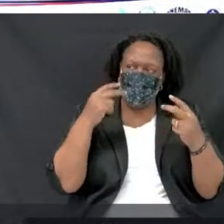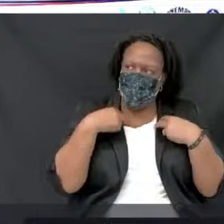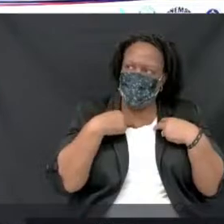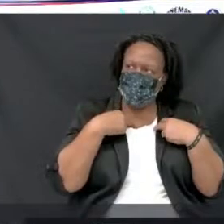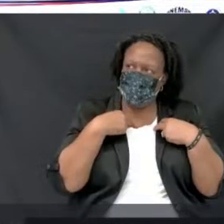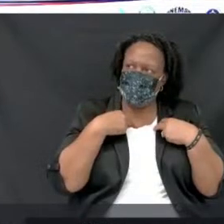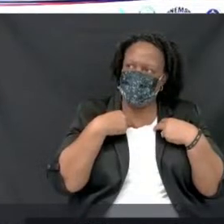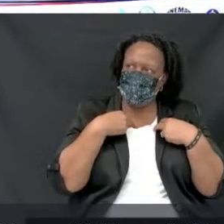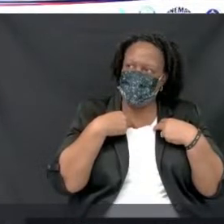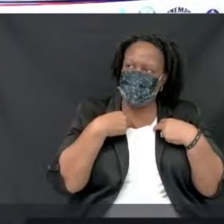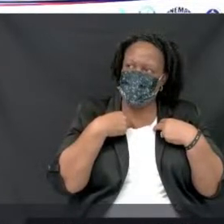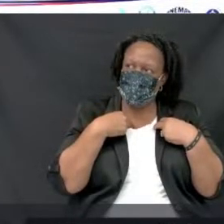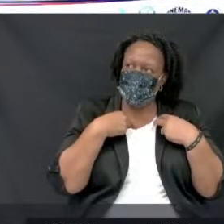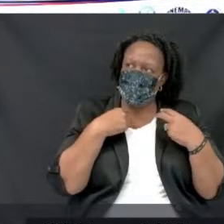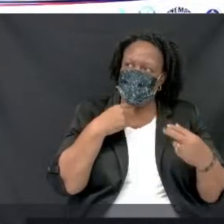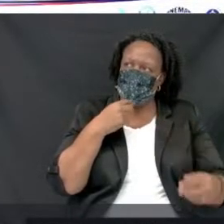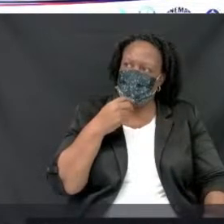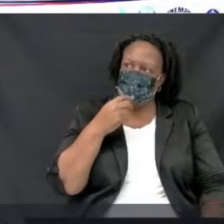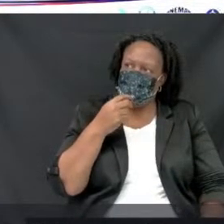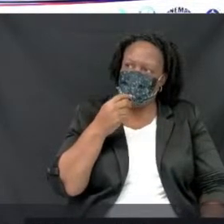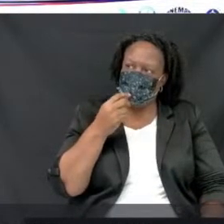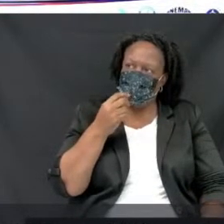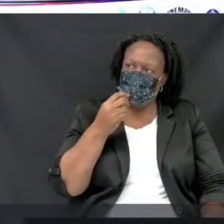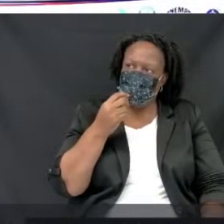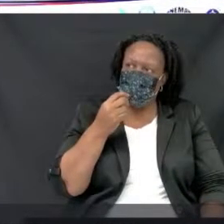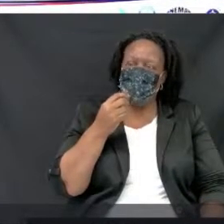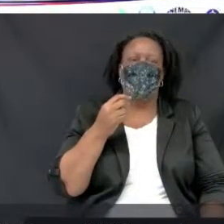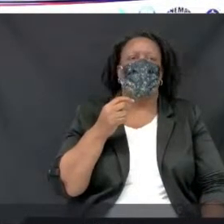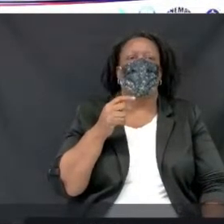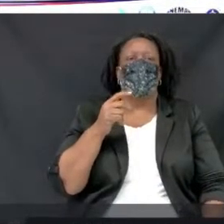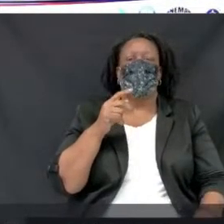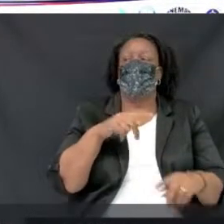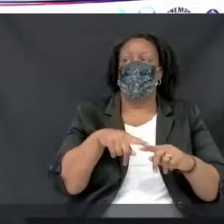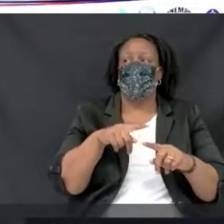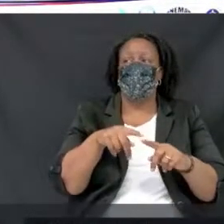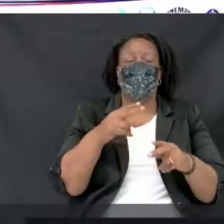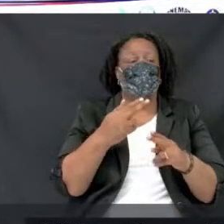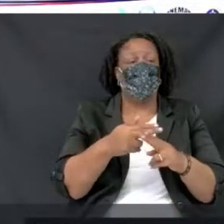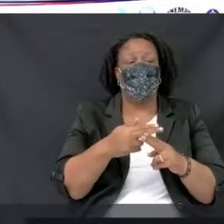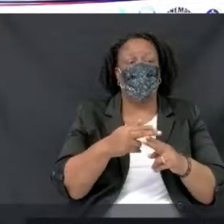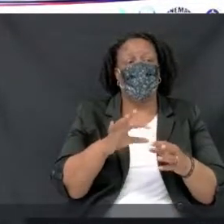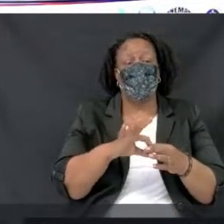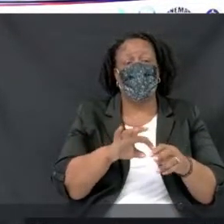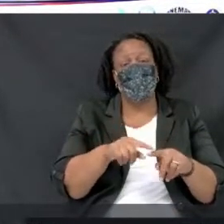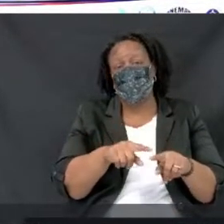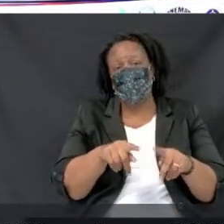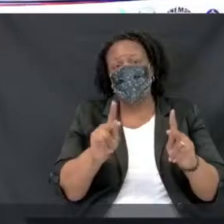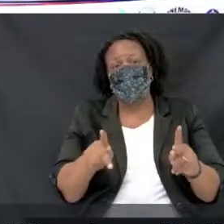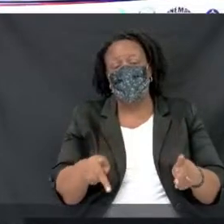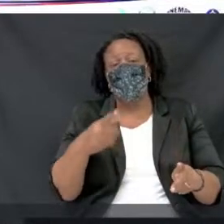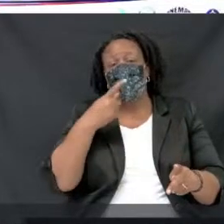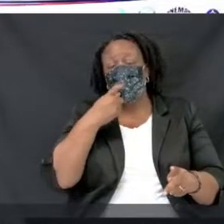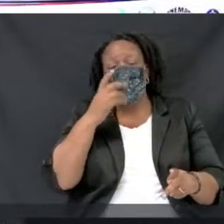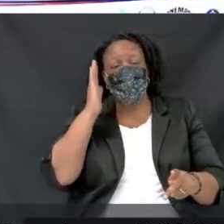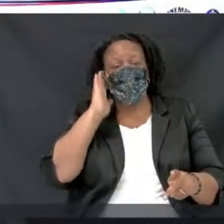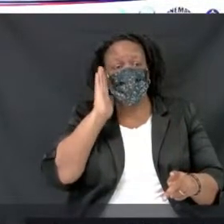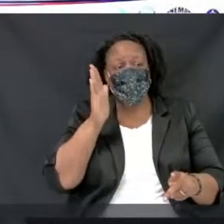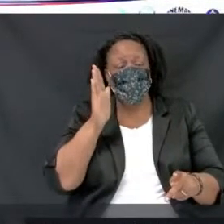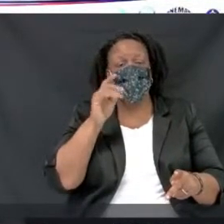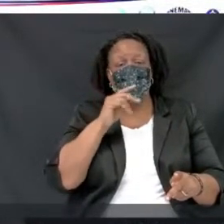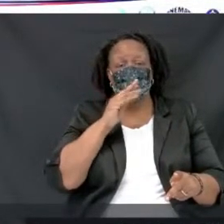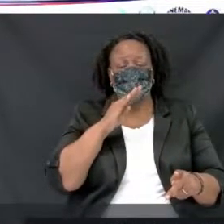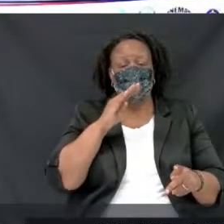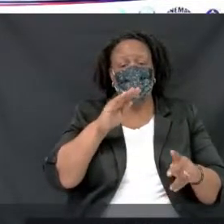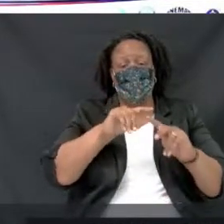the National Disaster Coordinator, who shall be the chairperson, the Chief Medical Officer as the co-chairperson, the